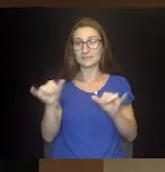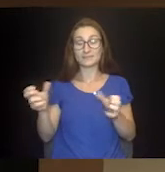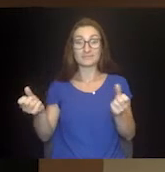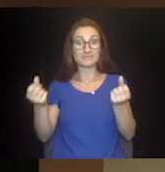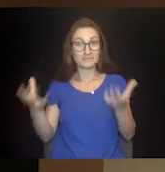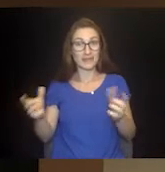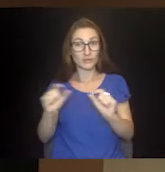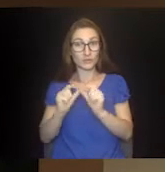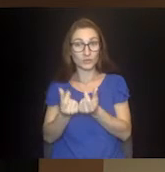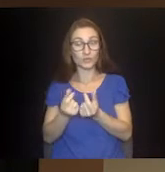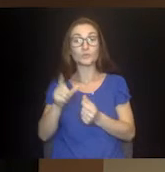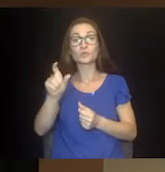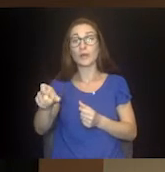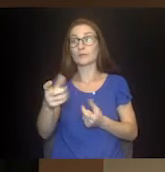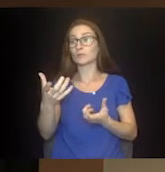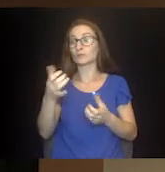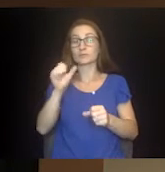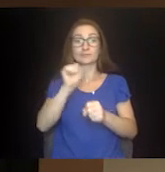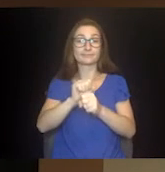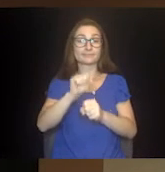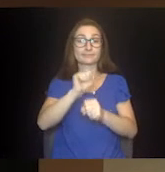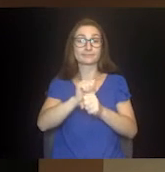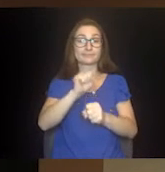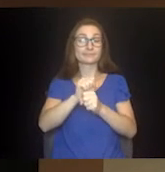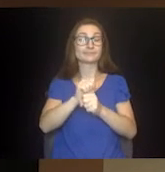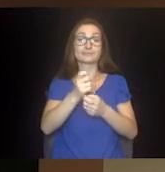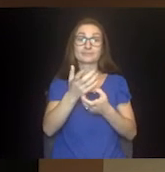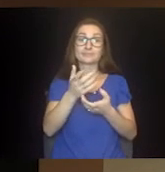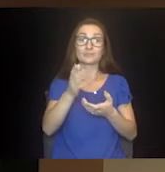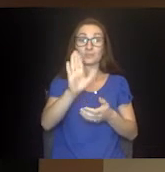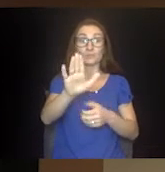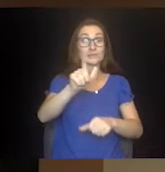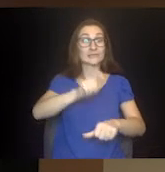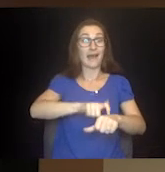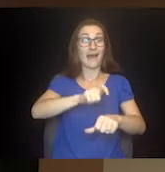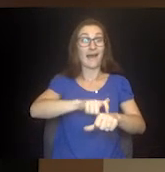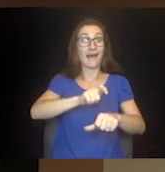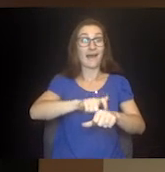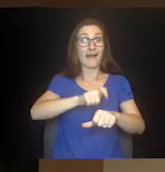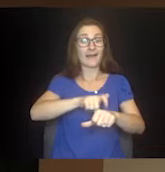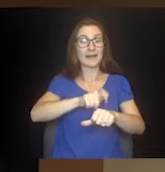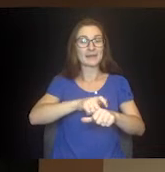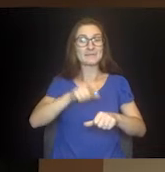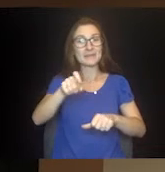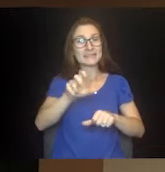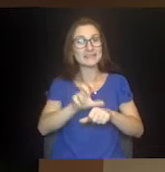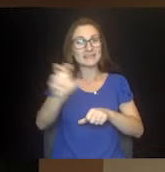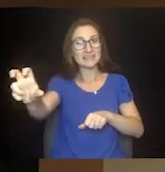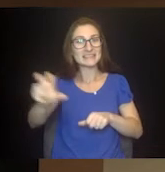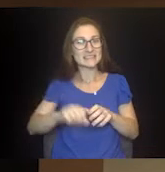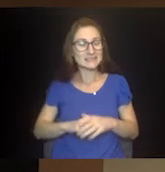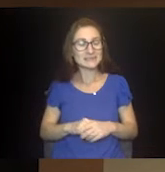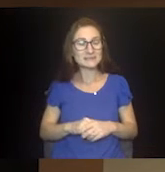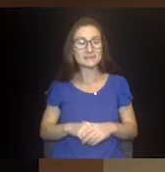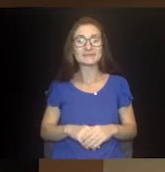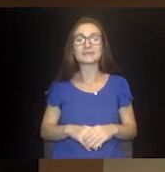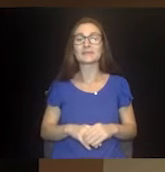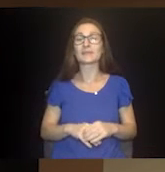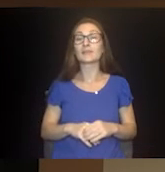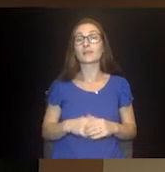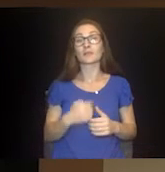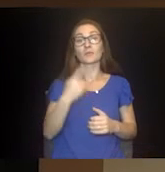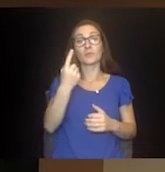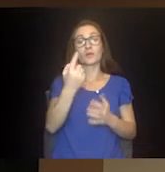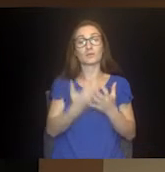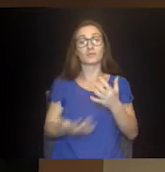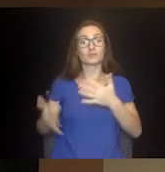Obviously, like many groups, you've got to put in some time and some hard work. And one of